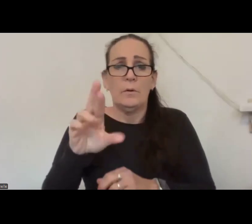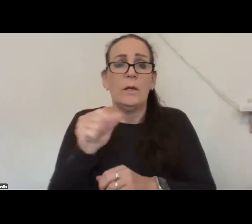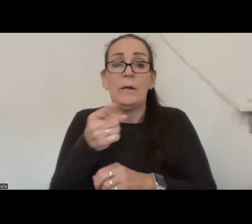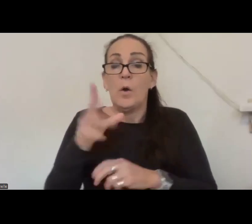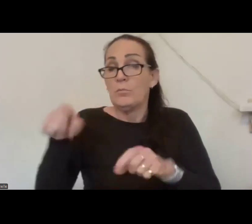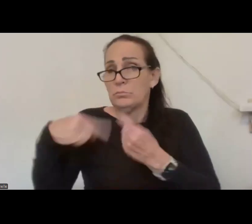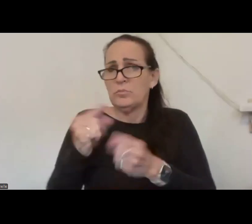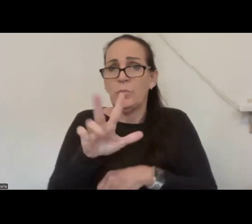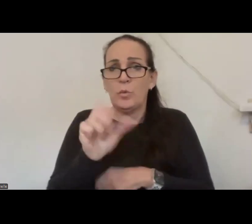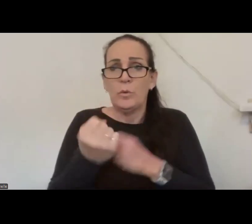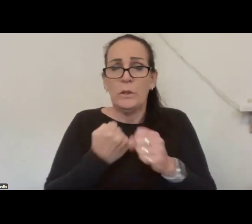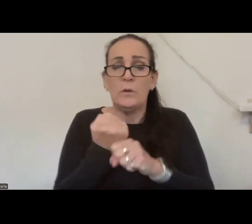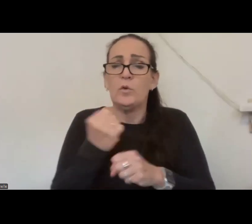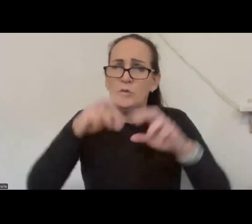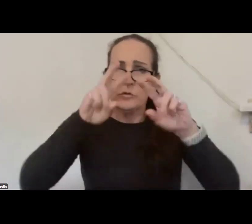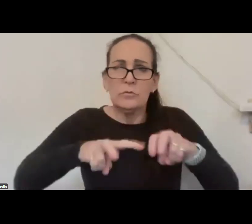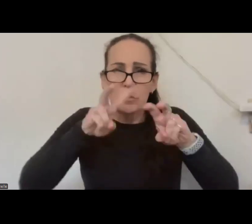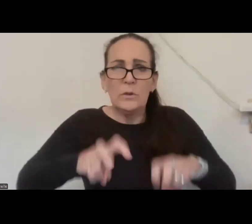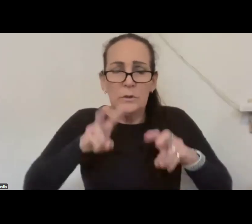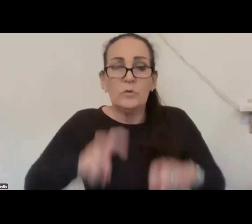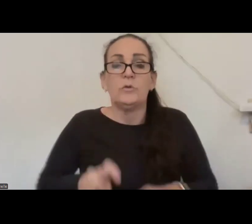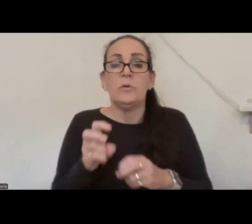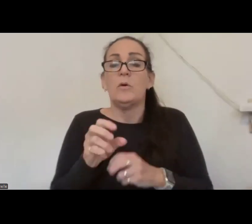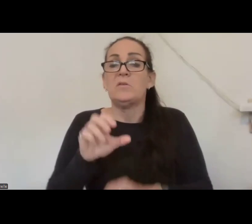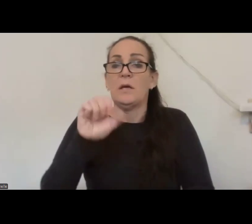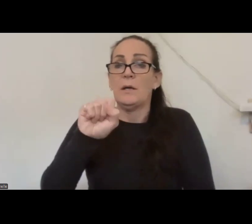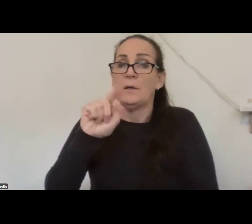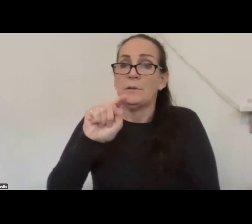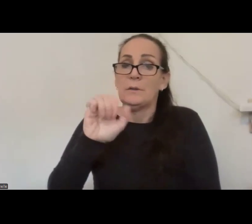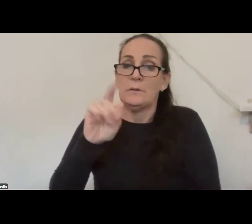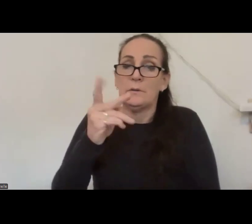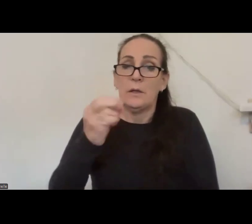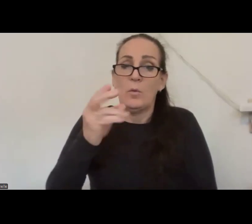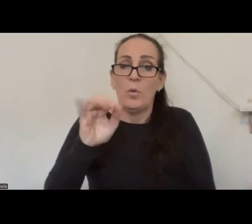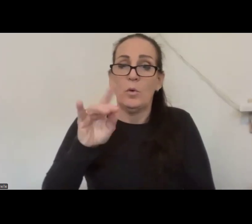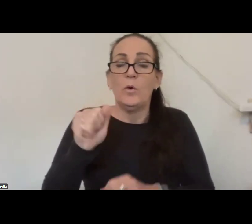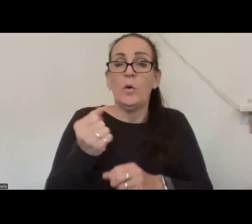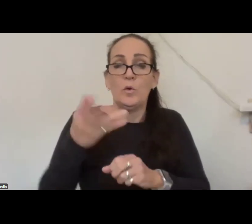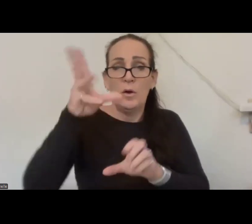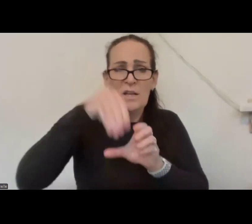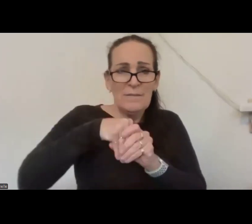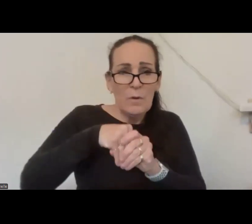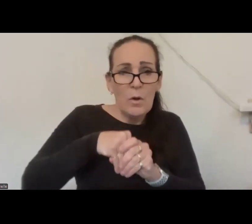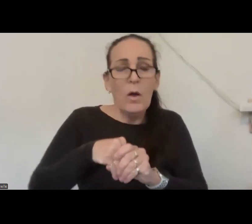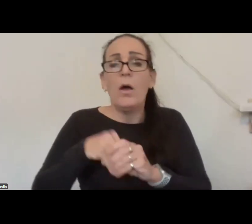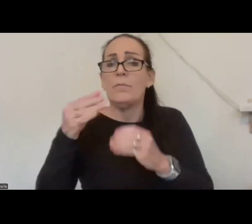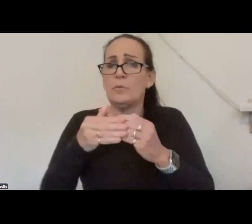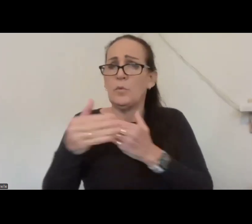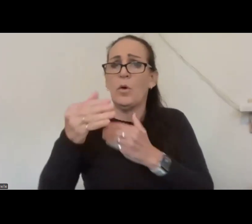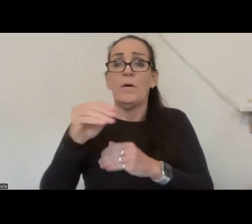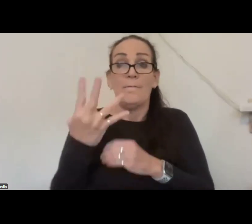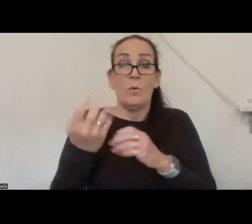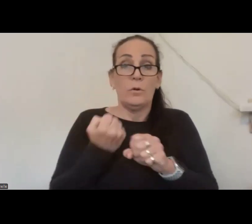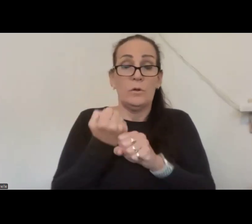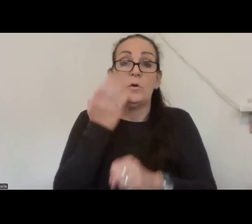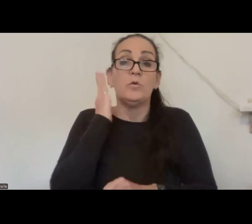of research and stakeholder engagement, and over the next 4 years, we'll be making some modifications to our